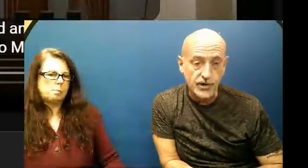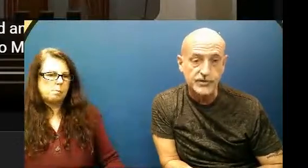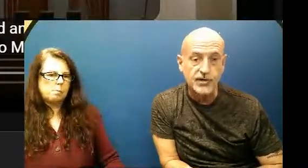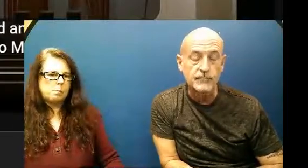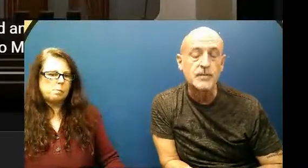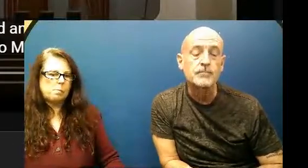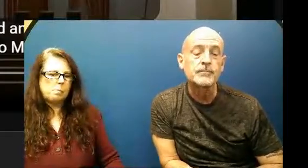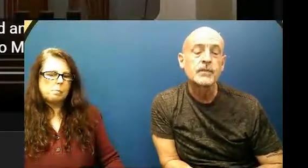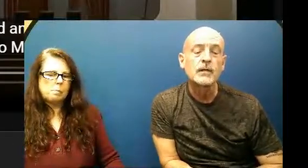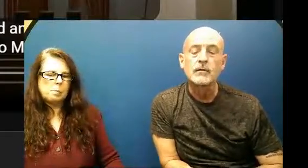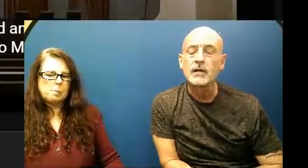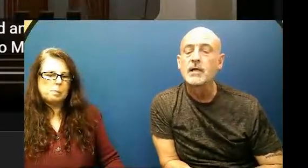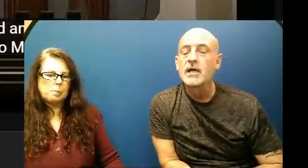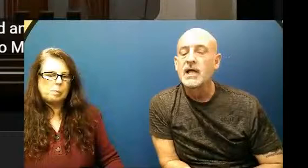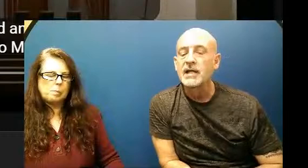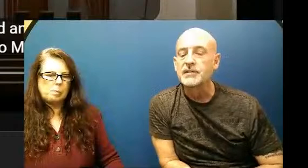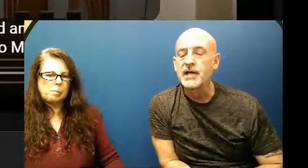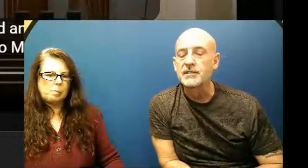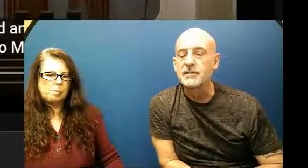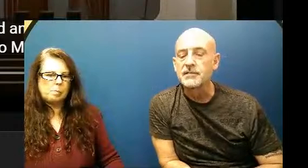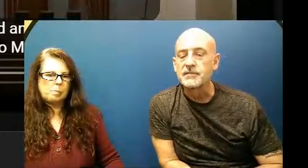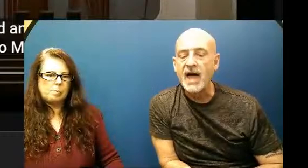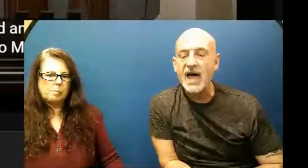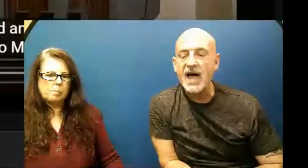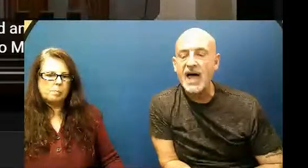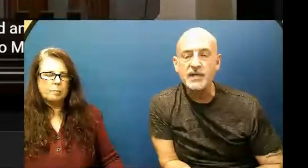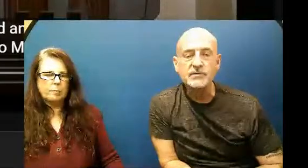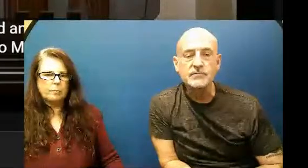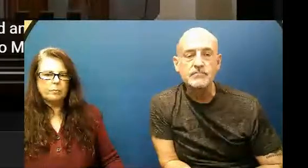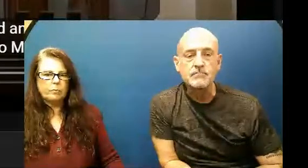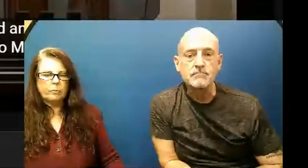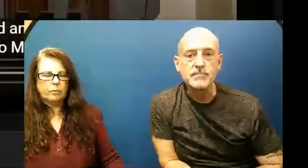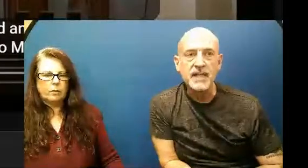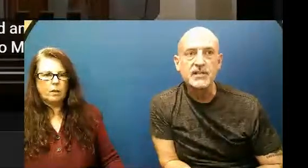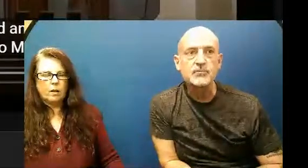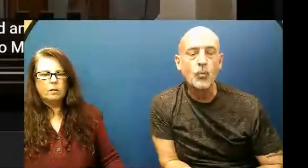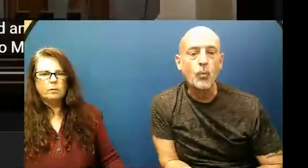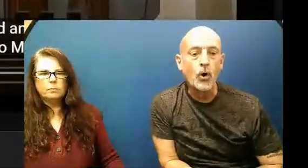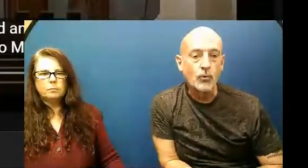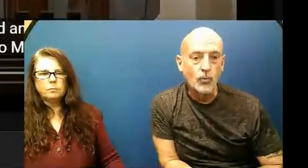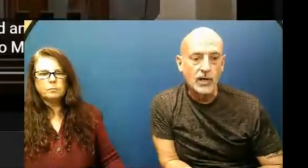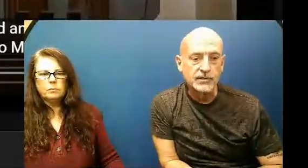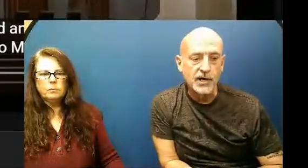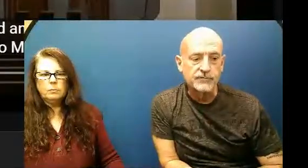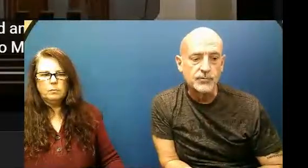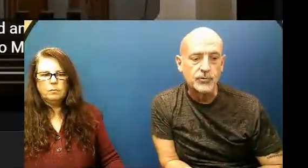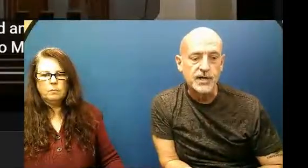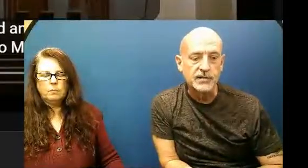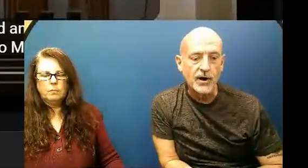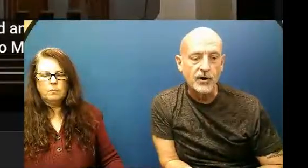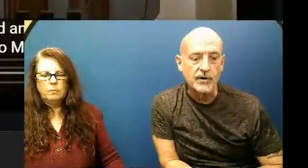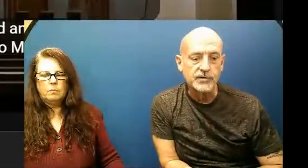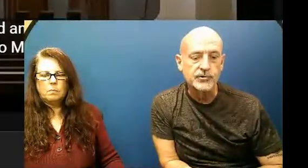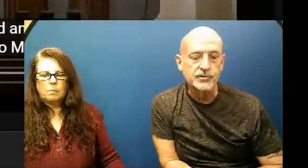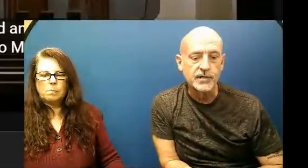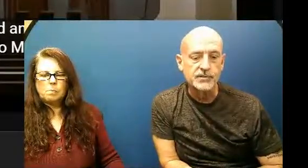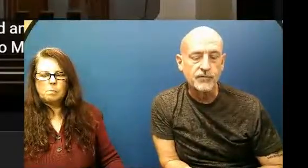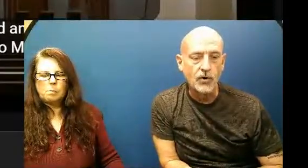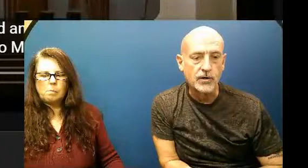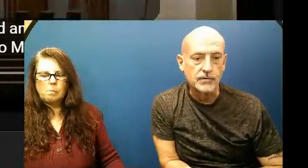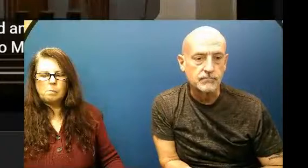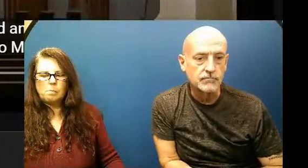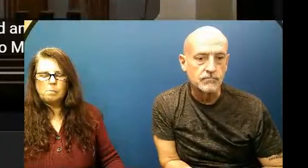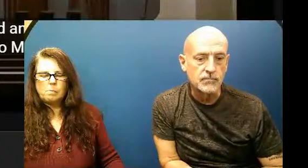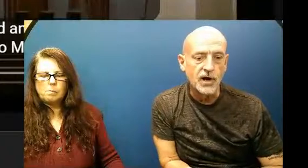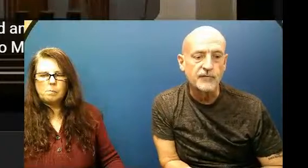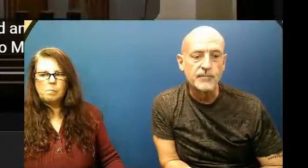We don't trust government, right? And then that didn't work well enough to protect our interest against